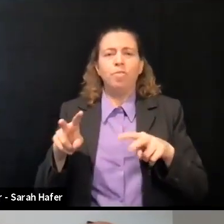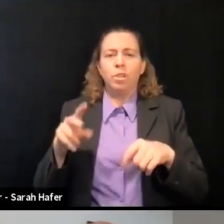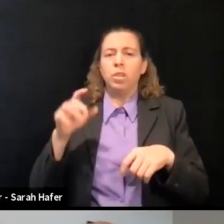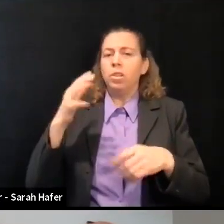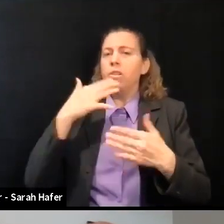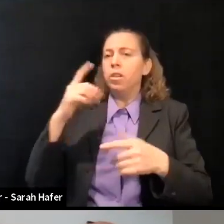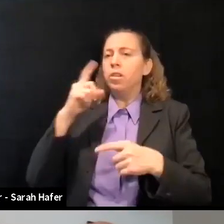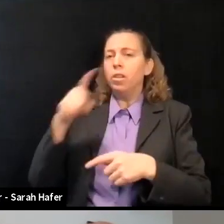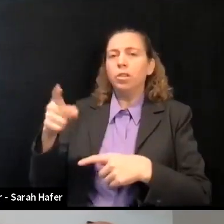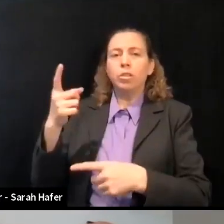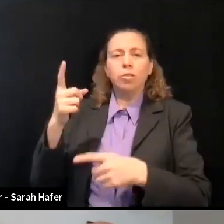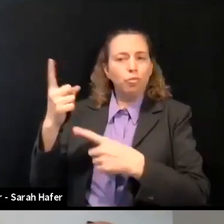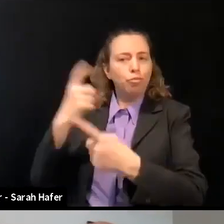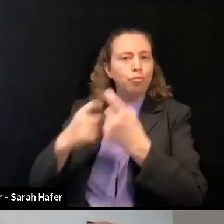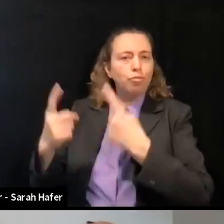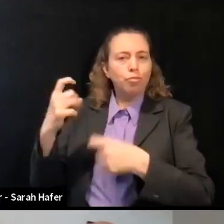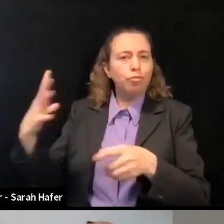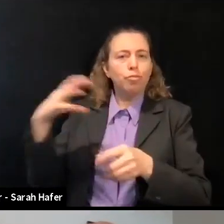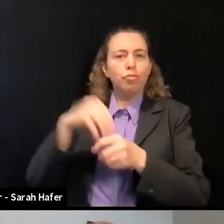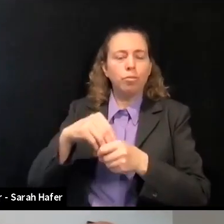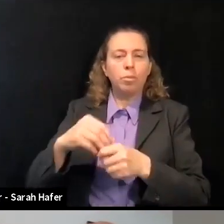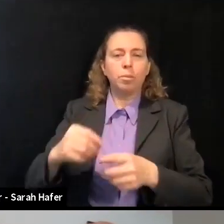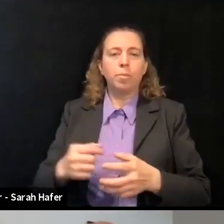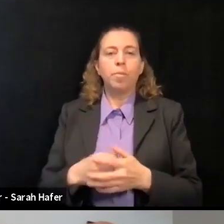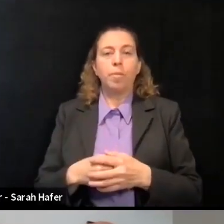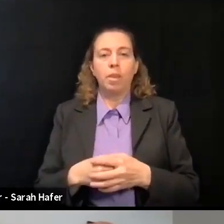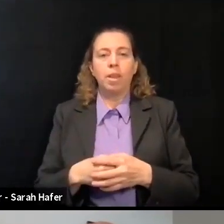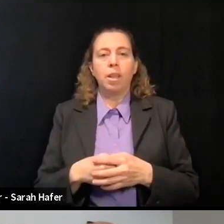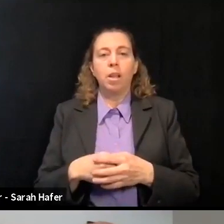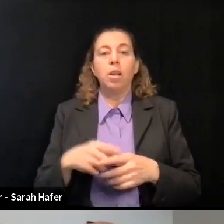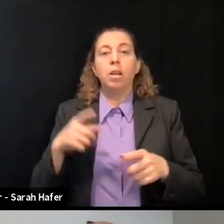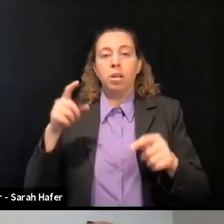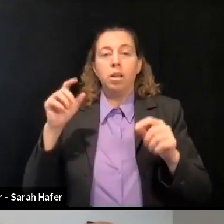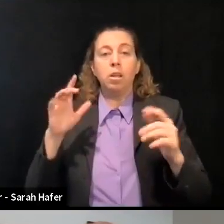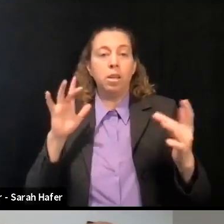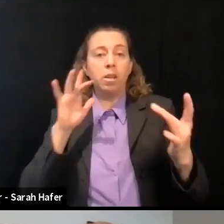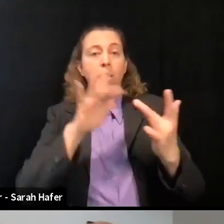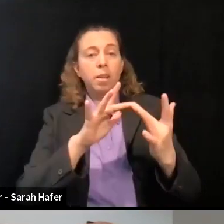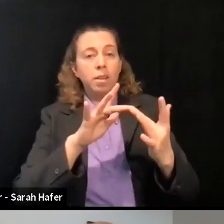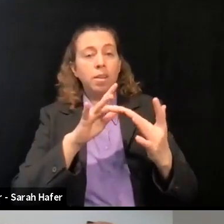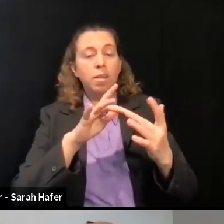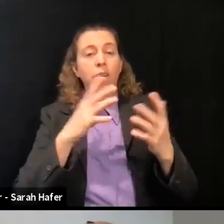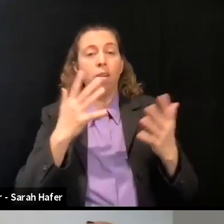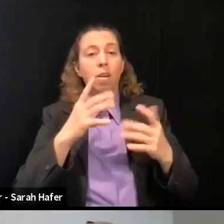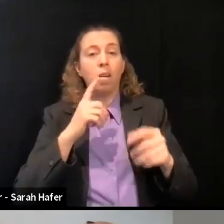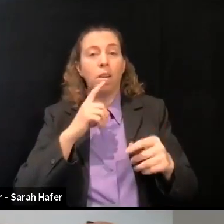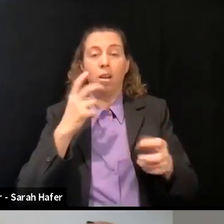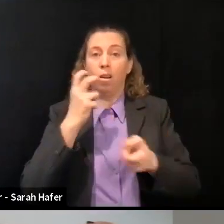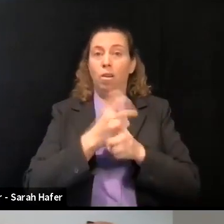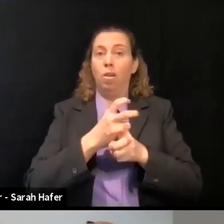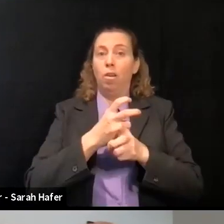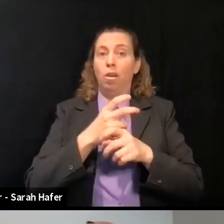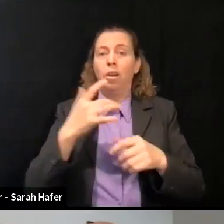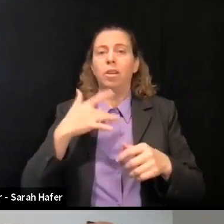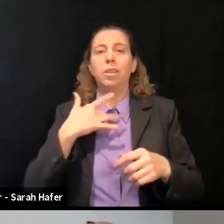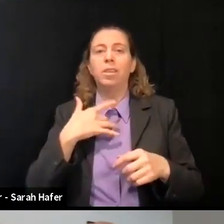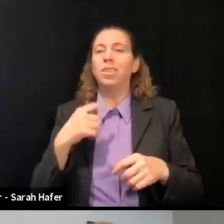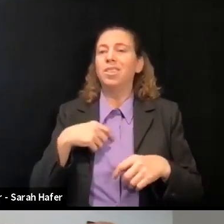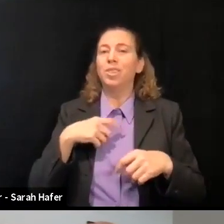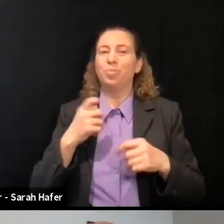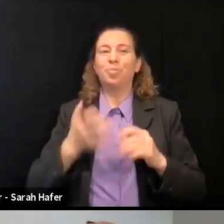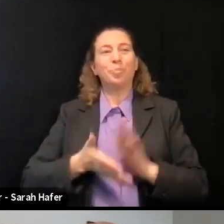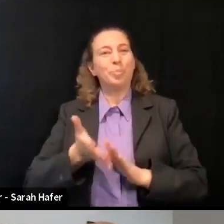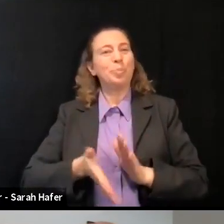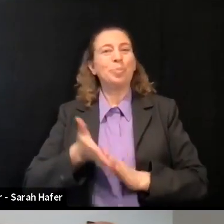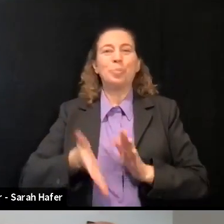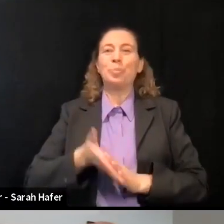And so when you say that it is hard, and it's hard to pretend that everything is normal and just go to work, of course it